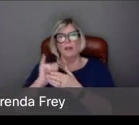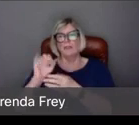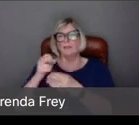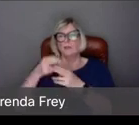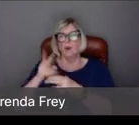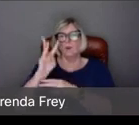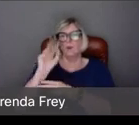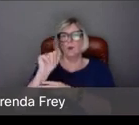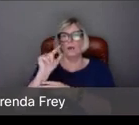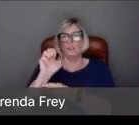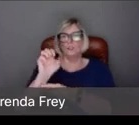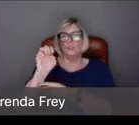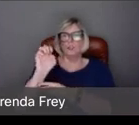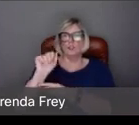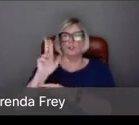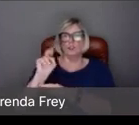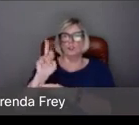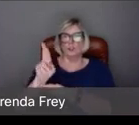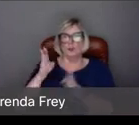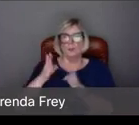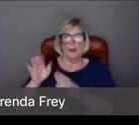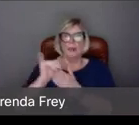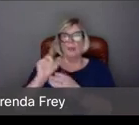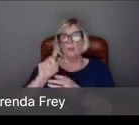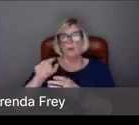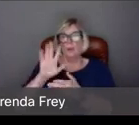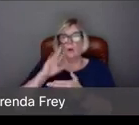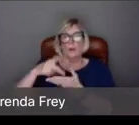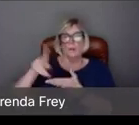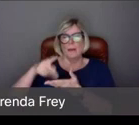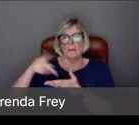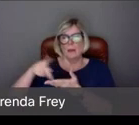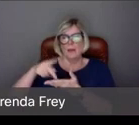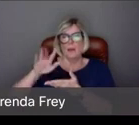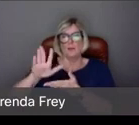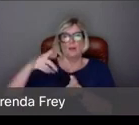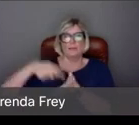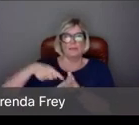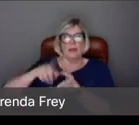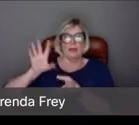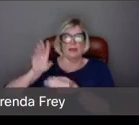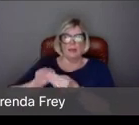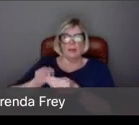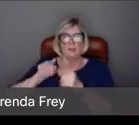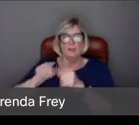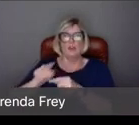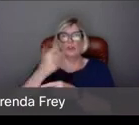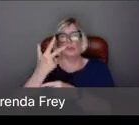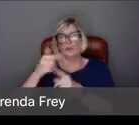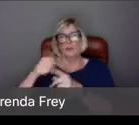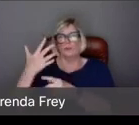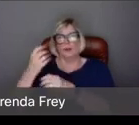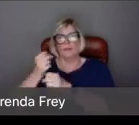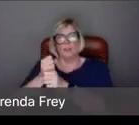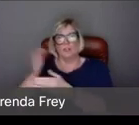plan, and that's where you're paying back the debts over usually a 3 to 5 year period. So I'm not going to dig into bankruptcy too